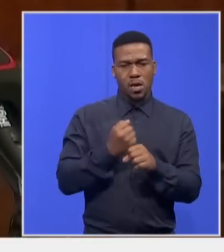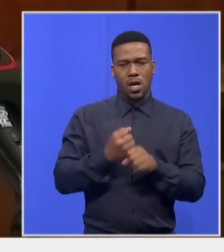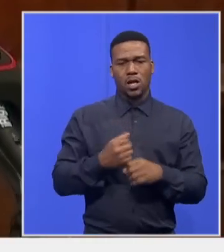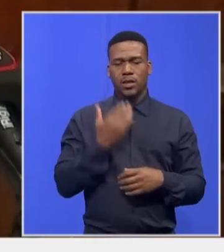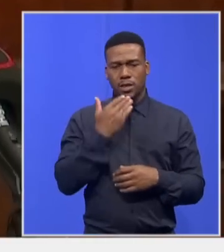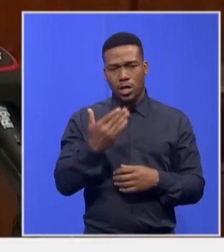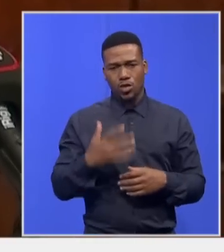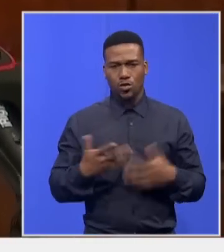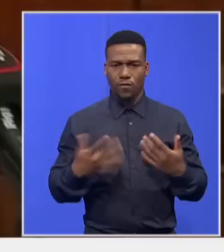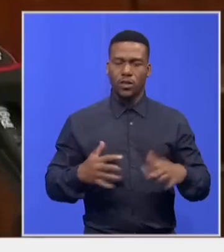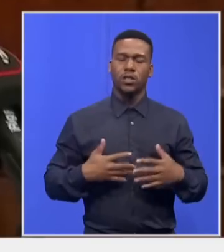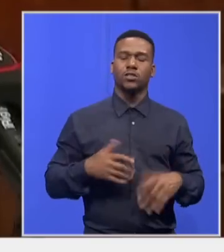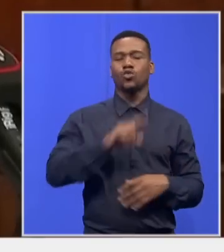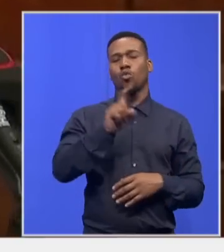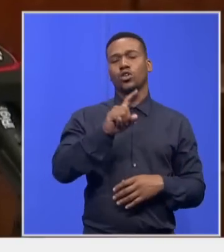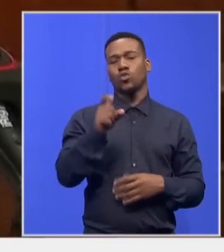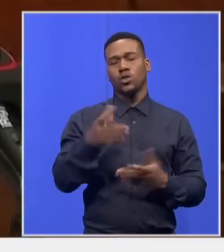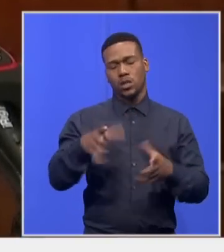take the questions.